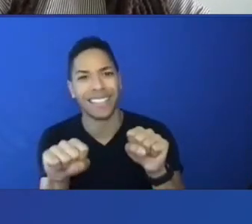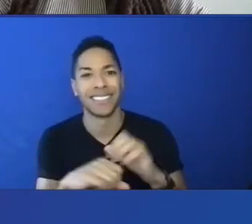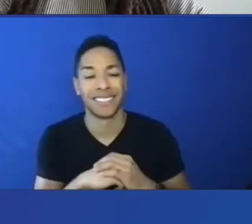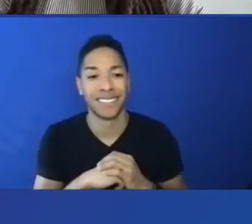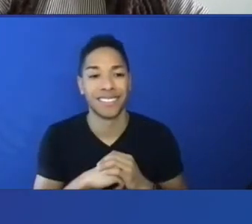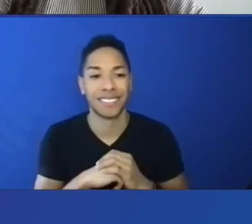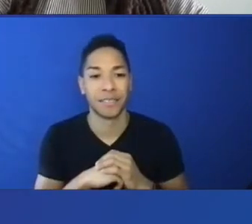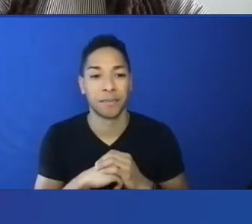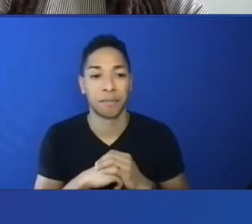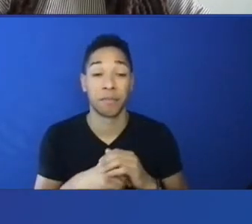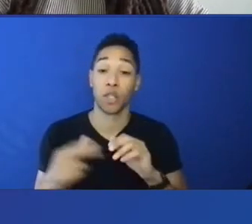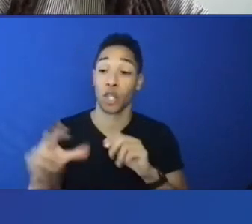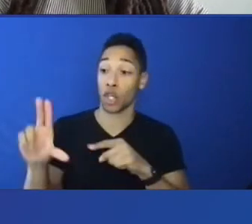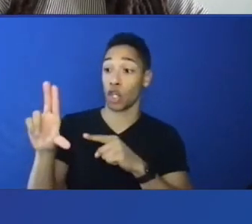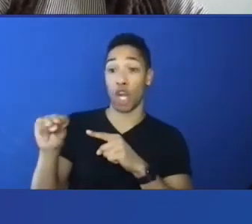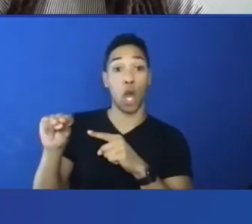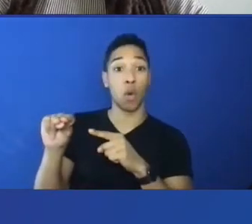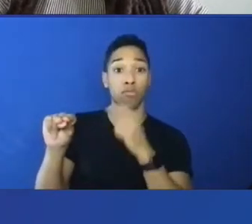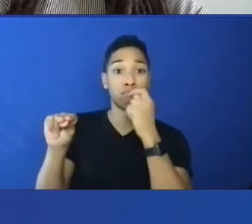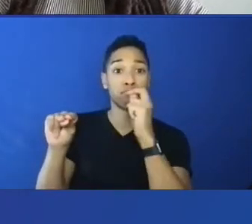And no is a full sentence.